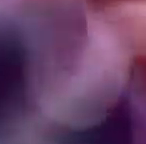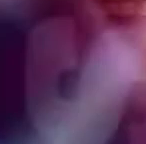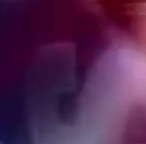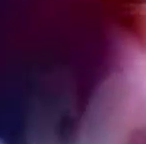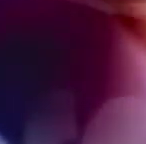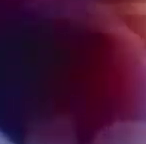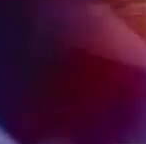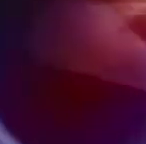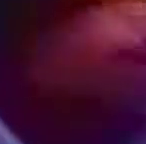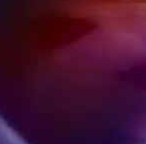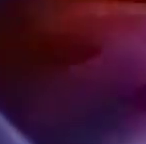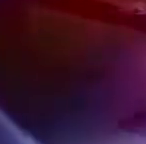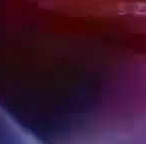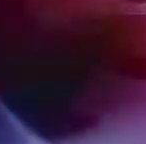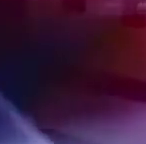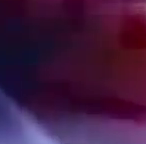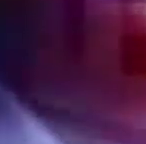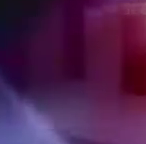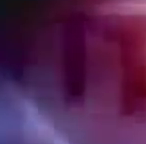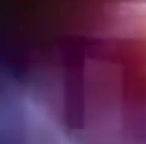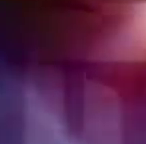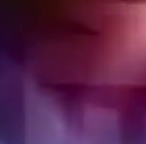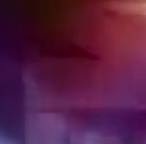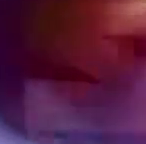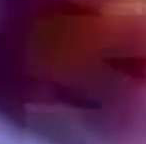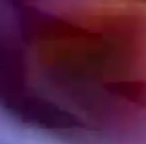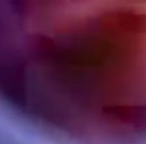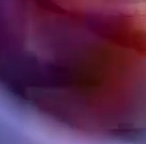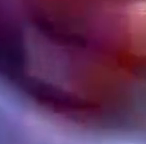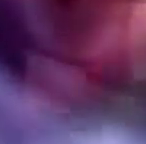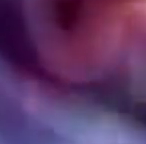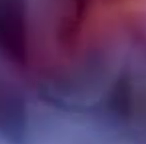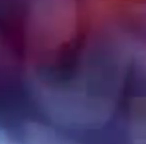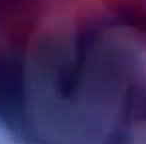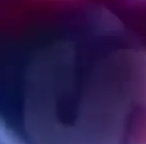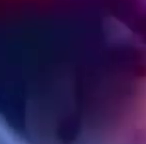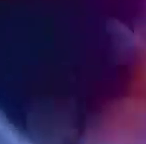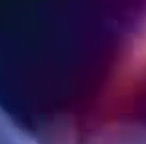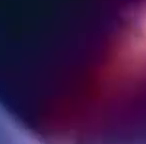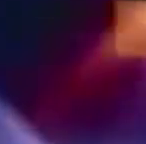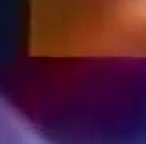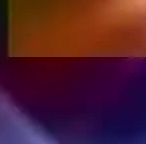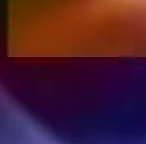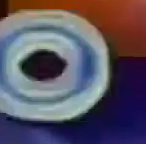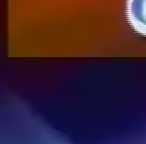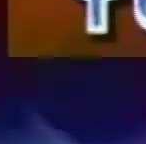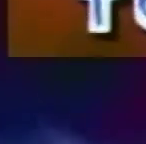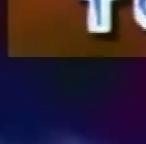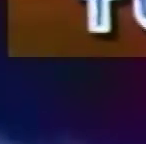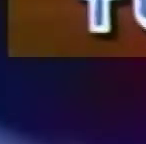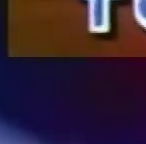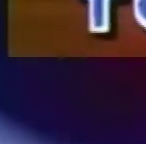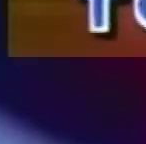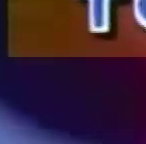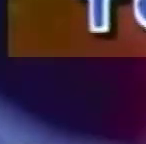covering the islands of the Bahamas. ZNS Network presents The Bahamas Tonight.